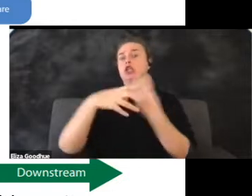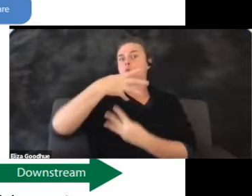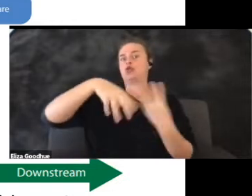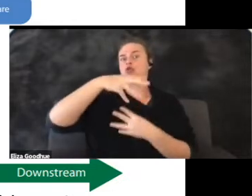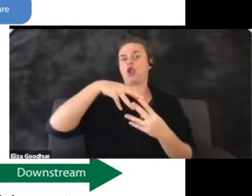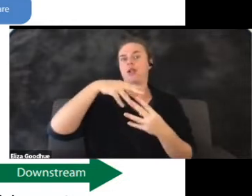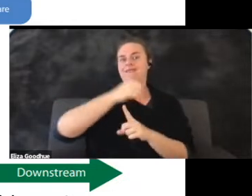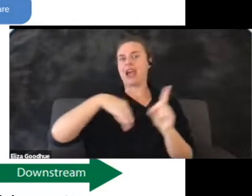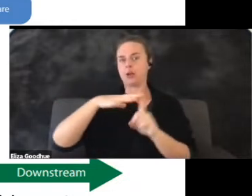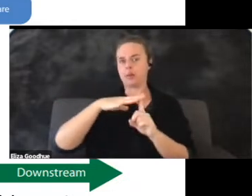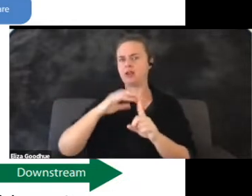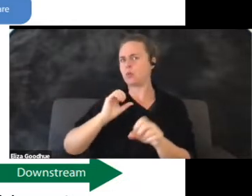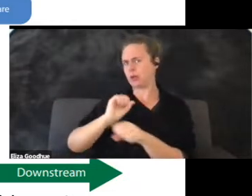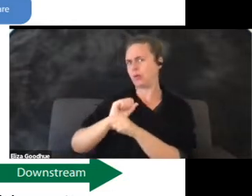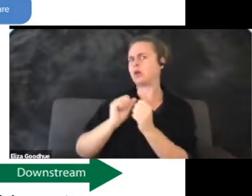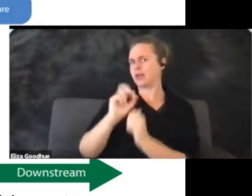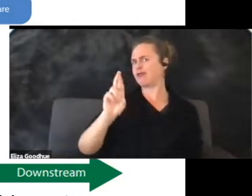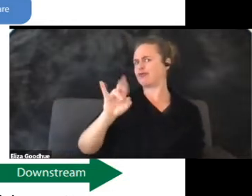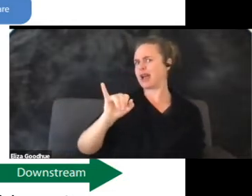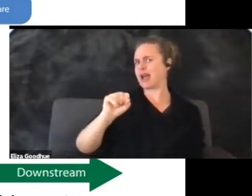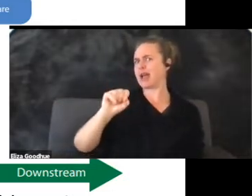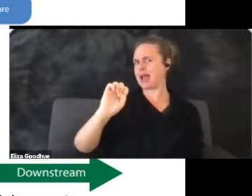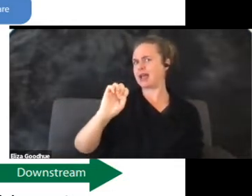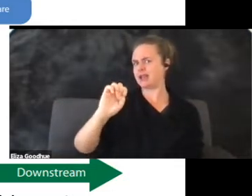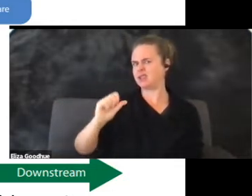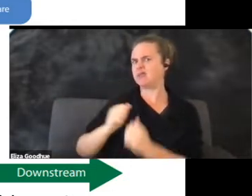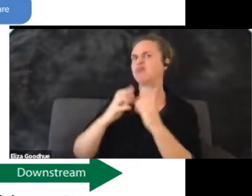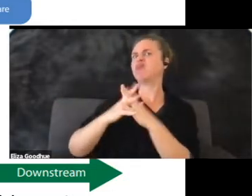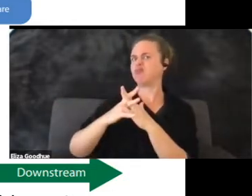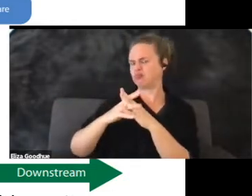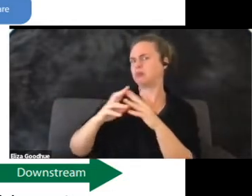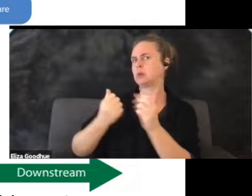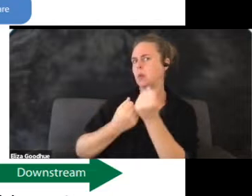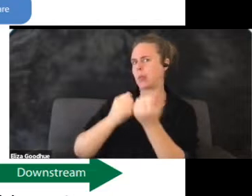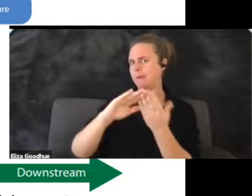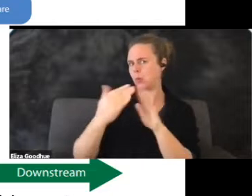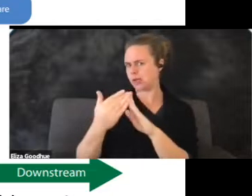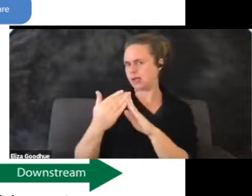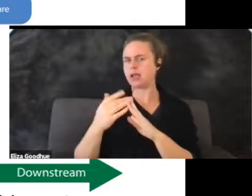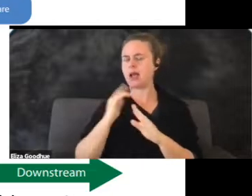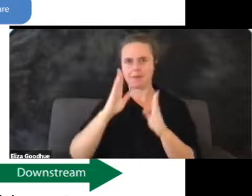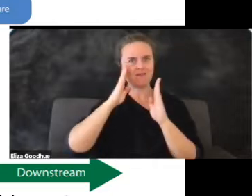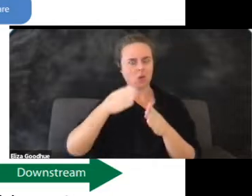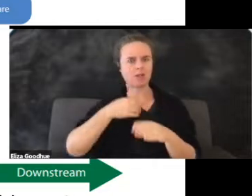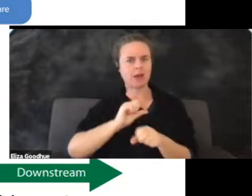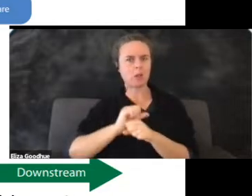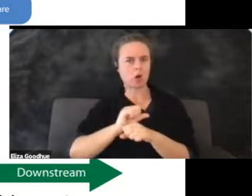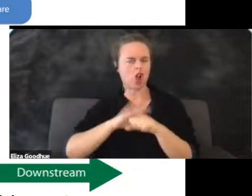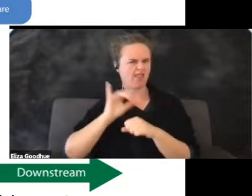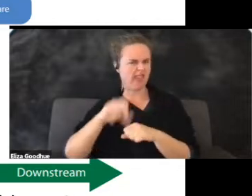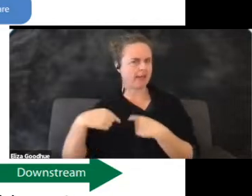RISE. So that's really where I've been focusing a lot of my work. You know, and what we really need to start looking